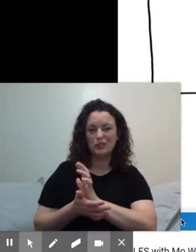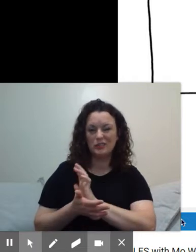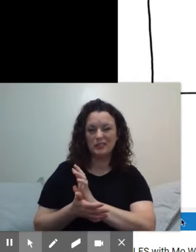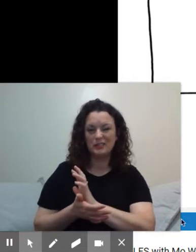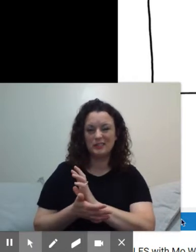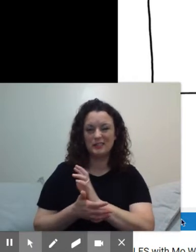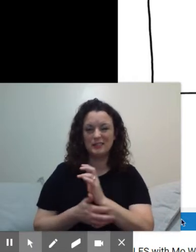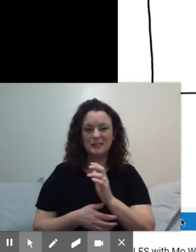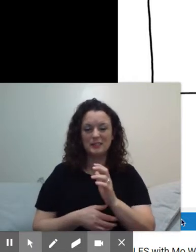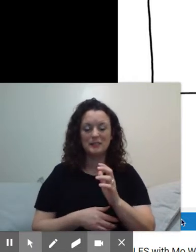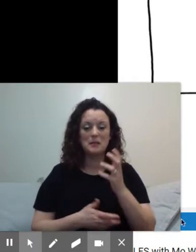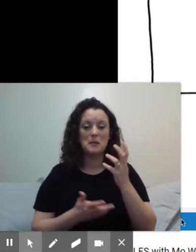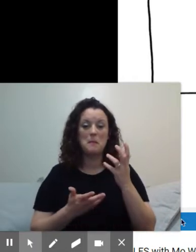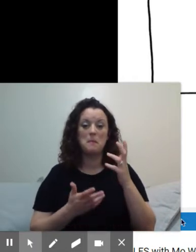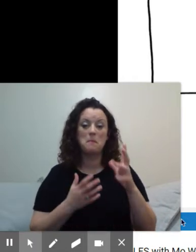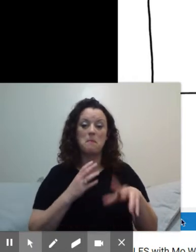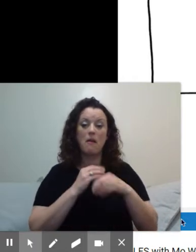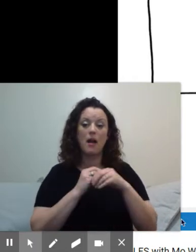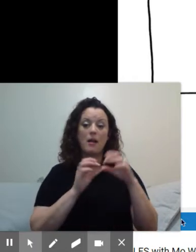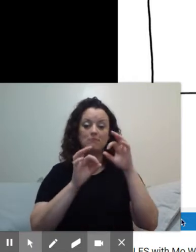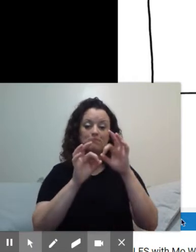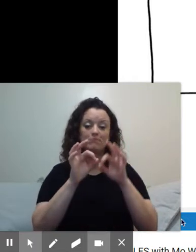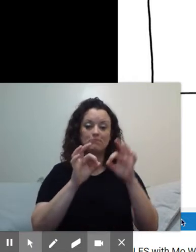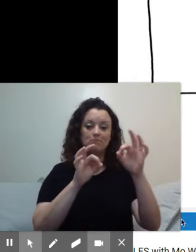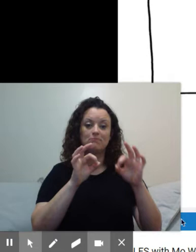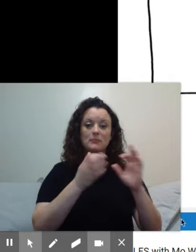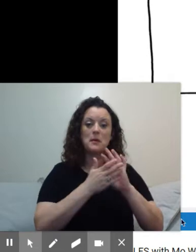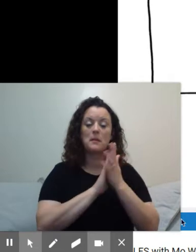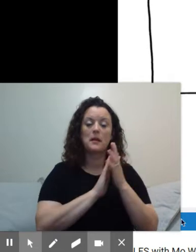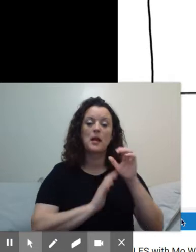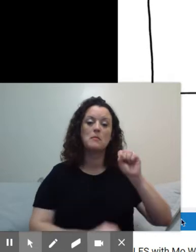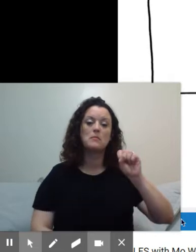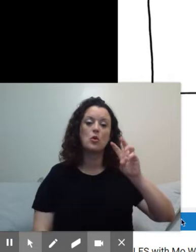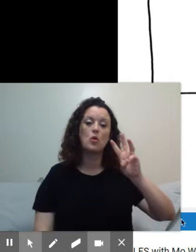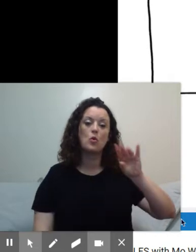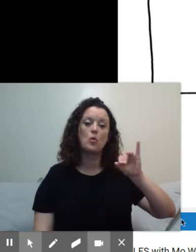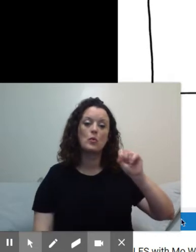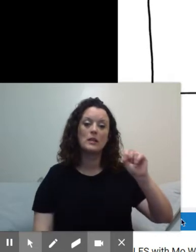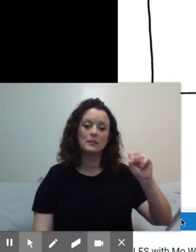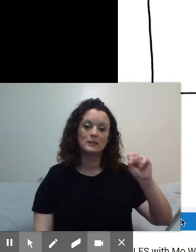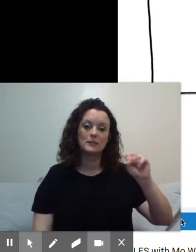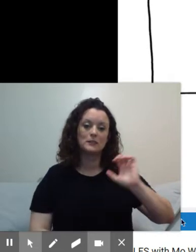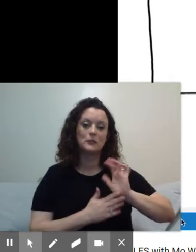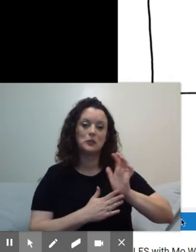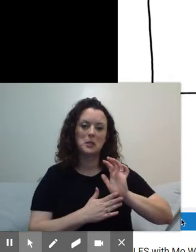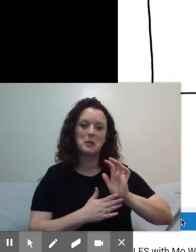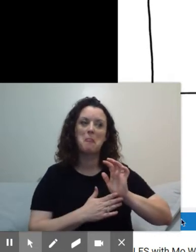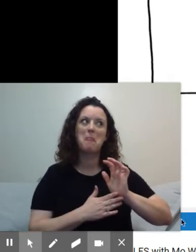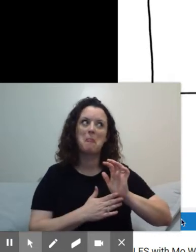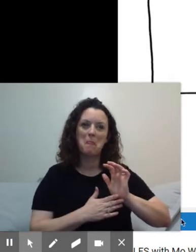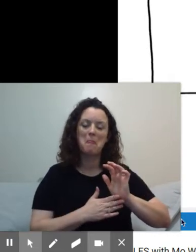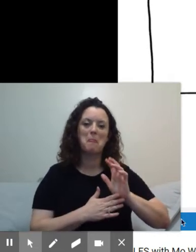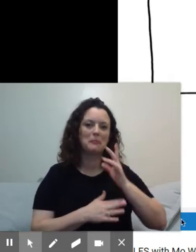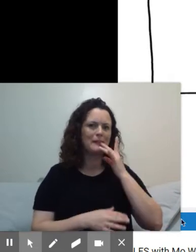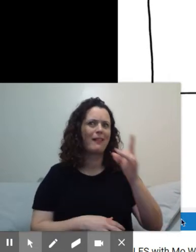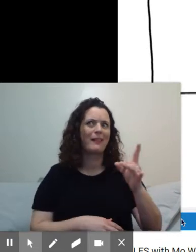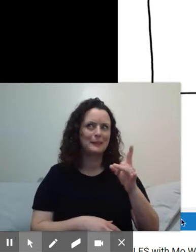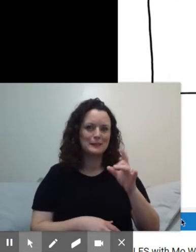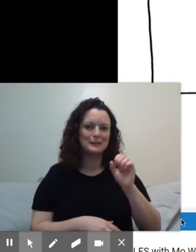you want to add some circles. You want to make some Swiss cheese. Oh, Swiss cheese. Swiss cheese is delicious.